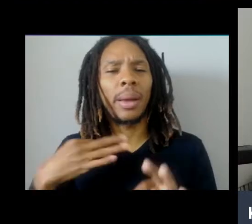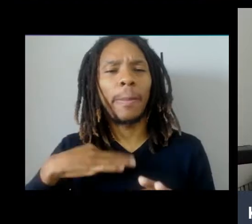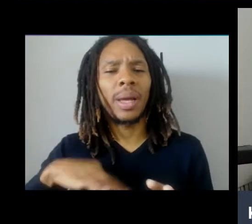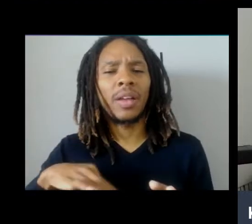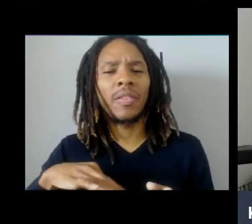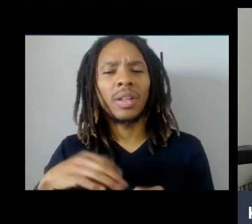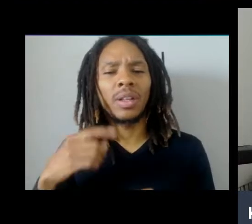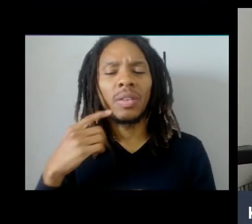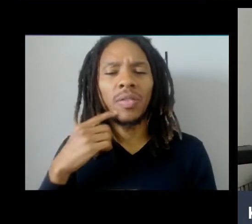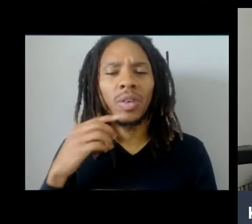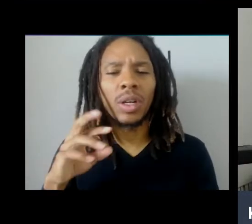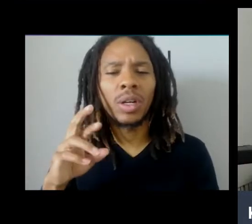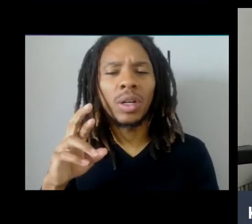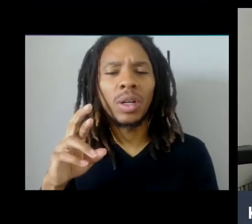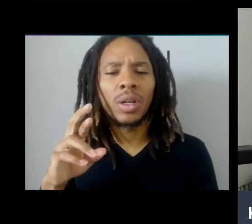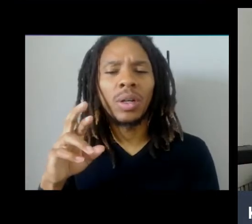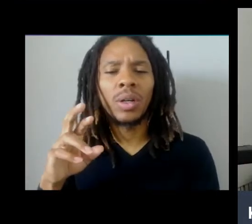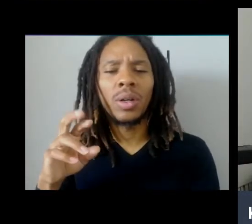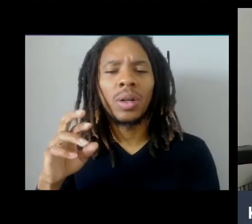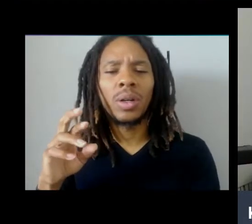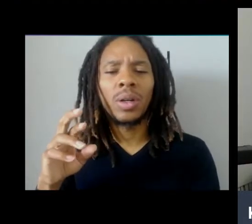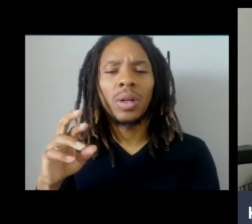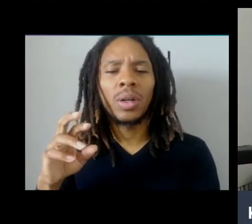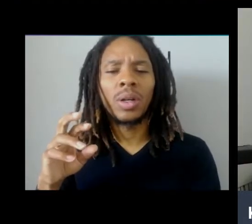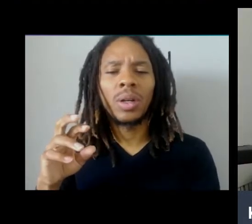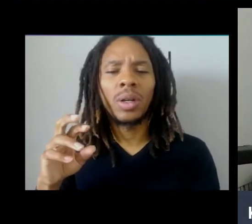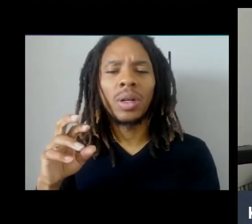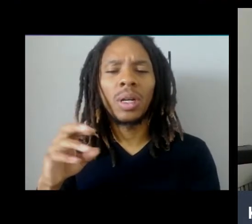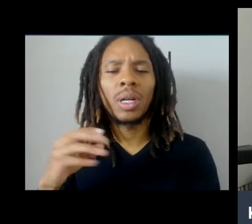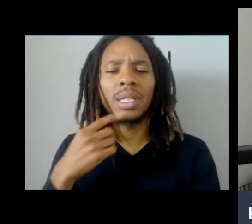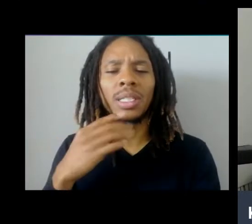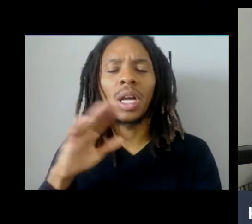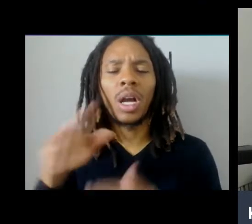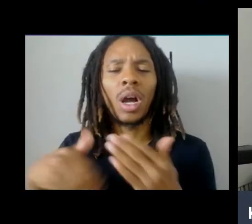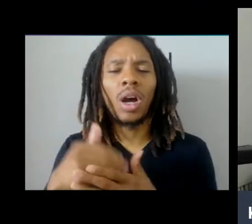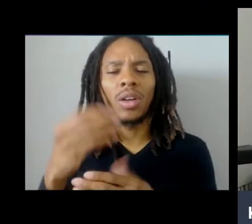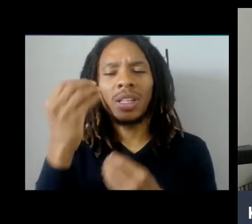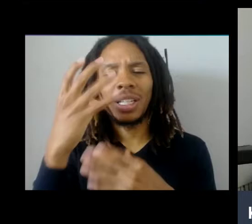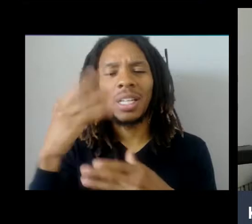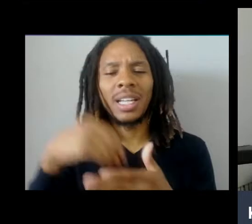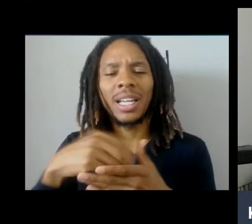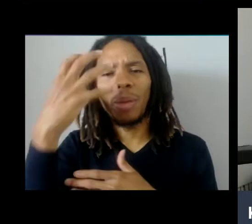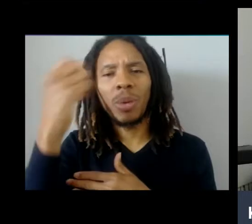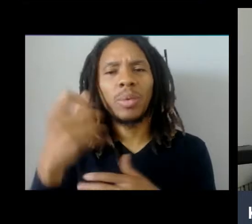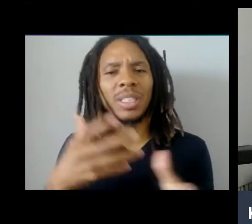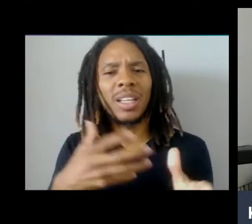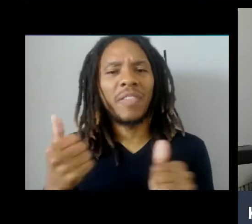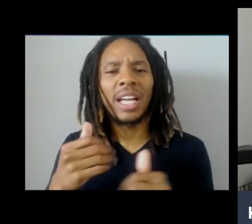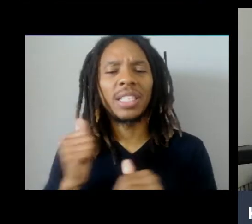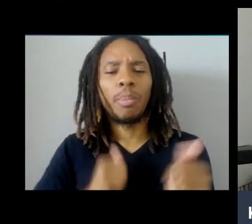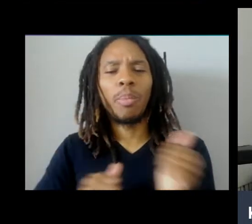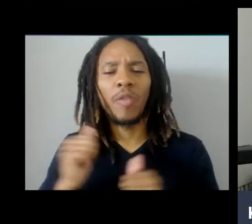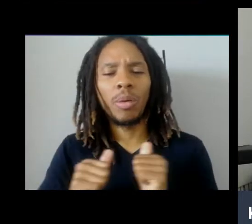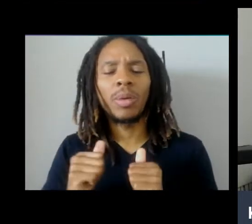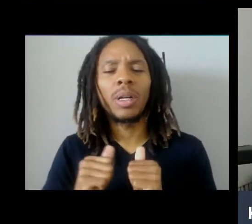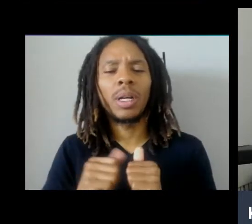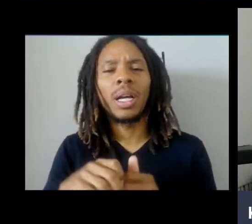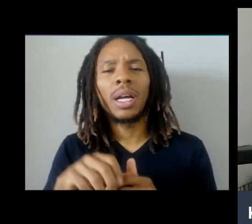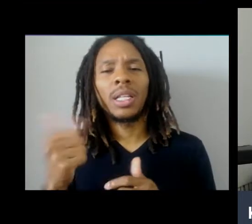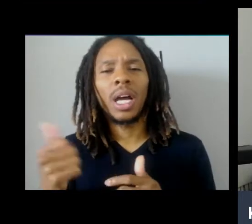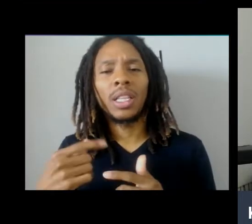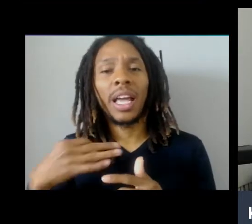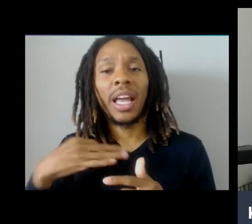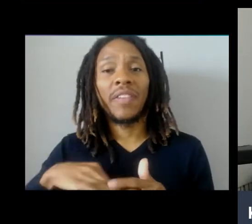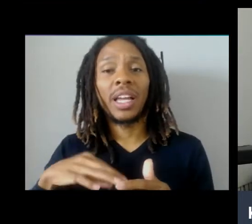Redis is, of course, apart from the fact that all data is in memory, so it is ultra fast in performance. The other advantage